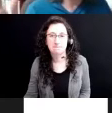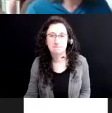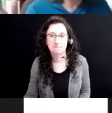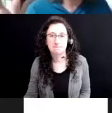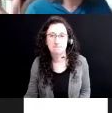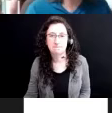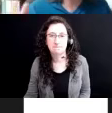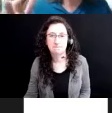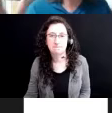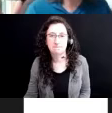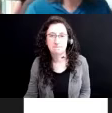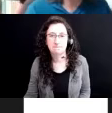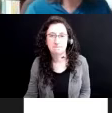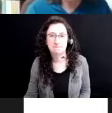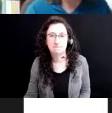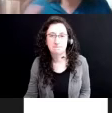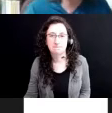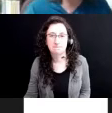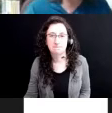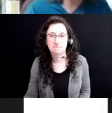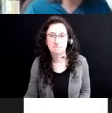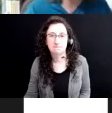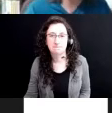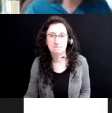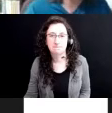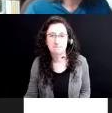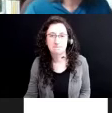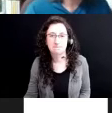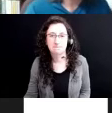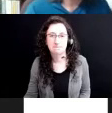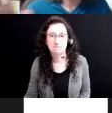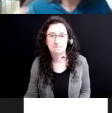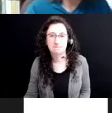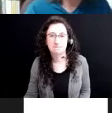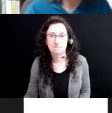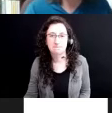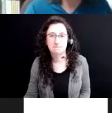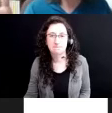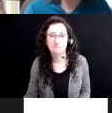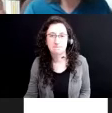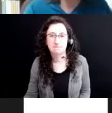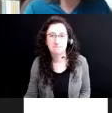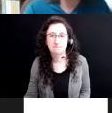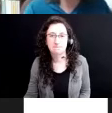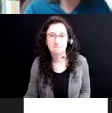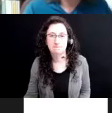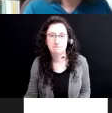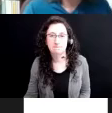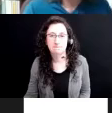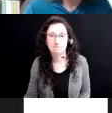a species home range and territory, which again is highly variable. That little Ensatina terrestrial